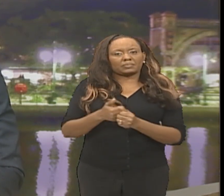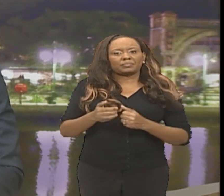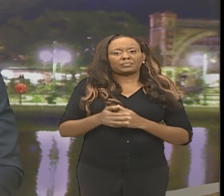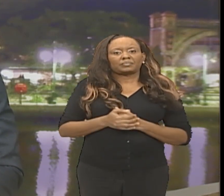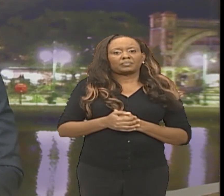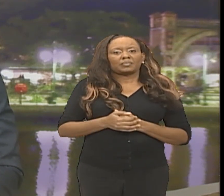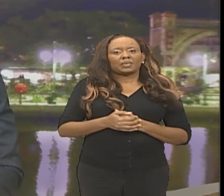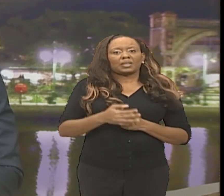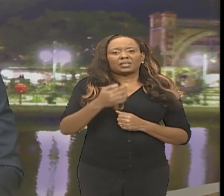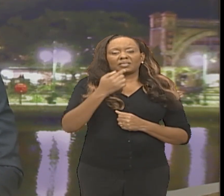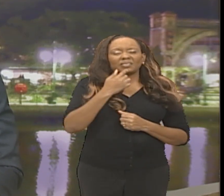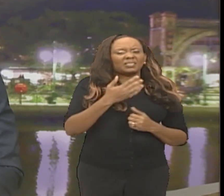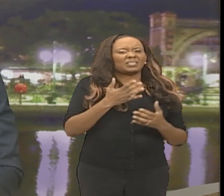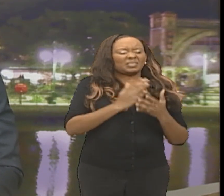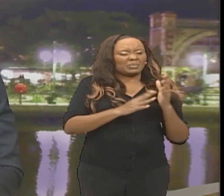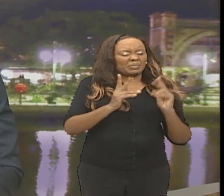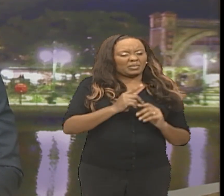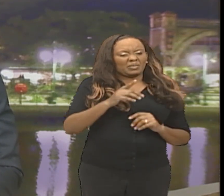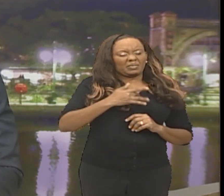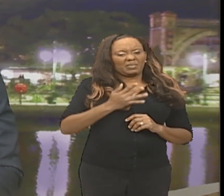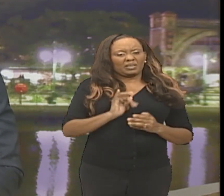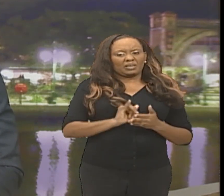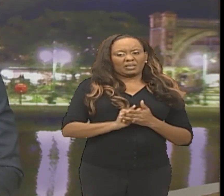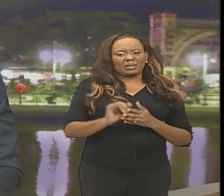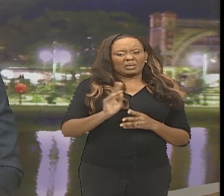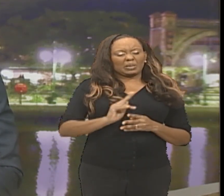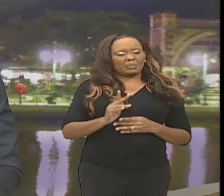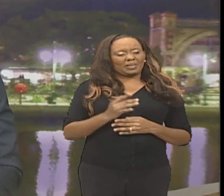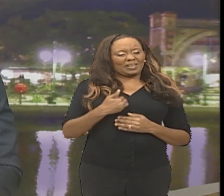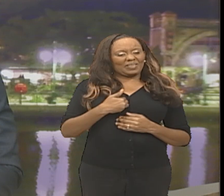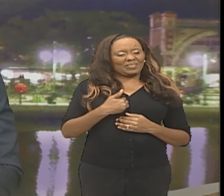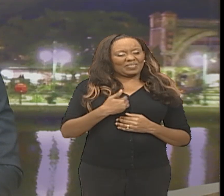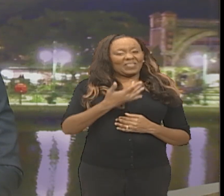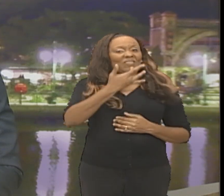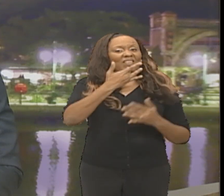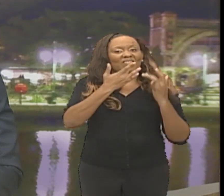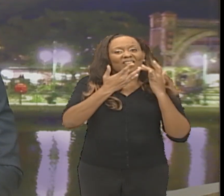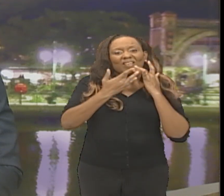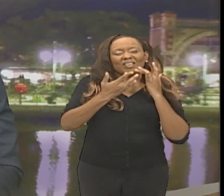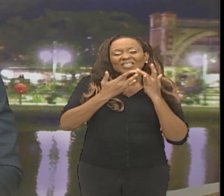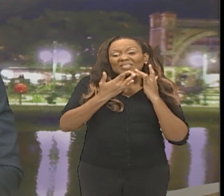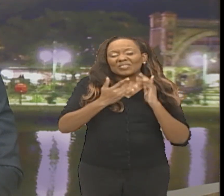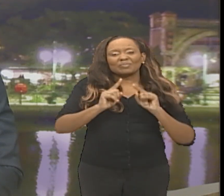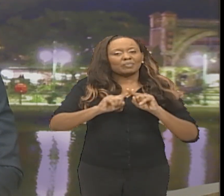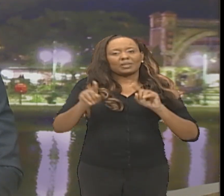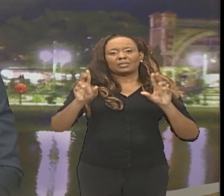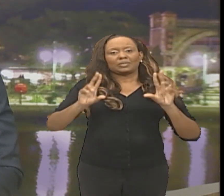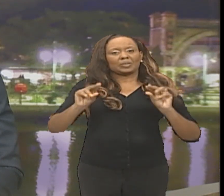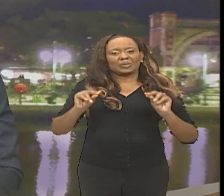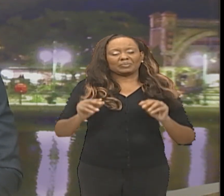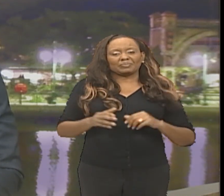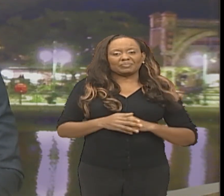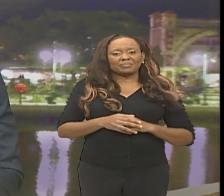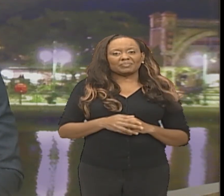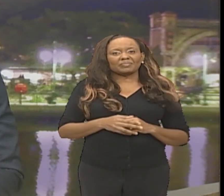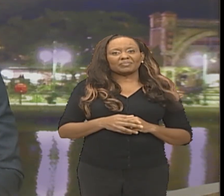favoritism exists among the staff of the BWA. The staff sessions were held at the BWA's Pine